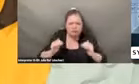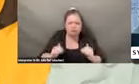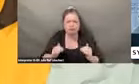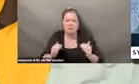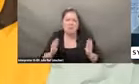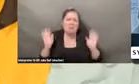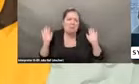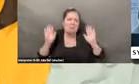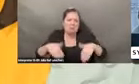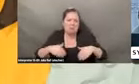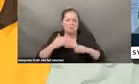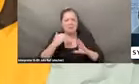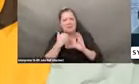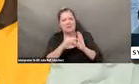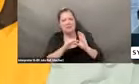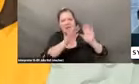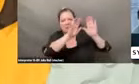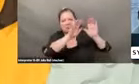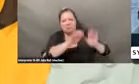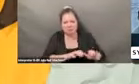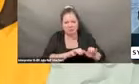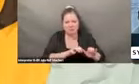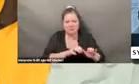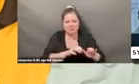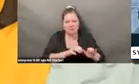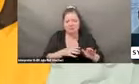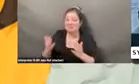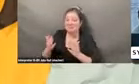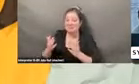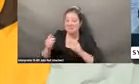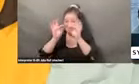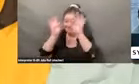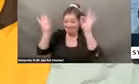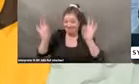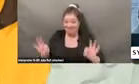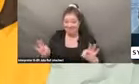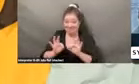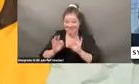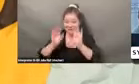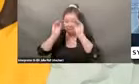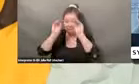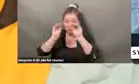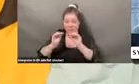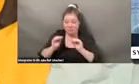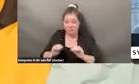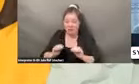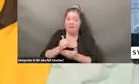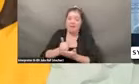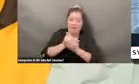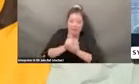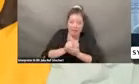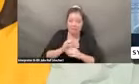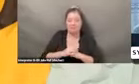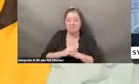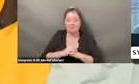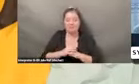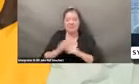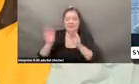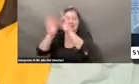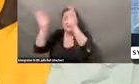Others prefer to have a guidance in a form. Others might be bothered that the form doesn't give all the